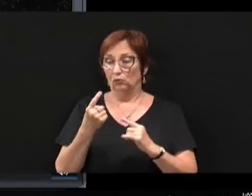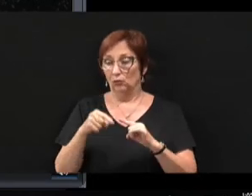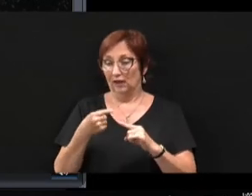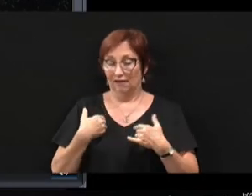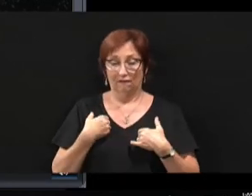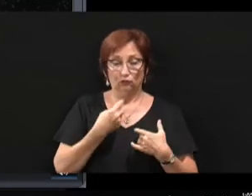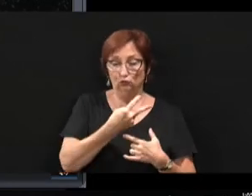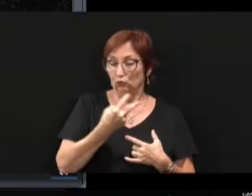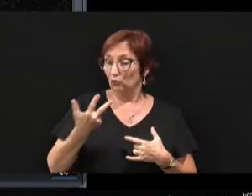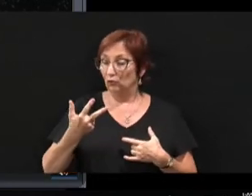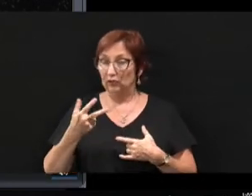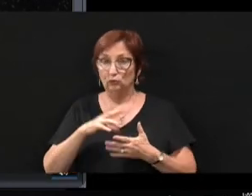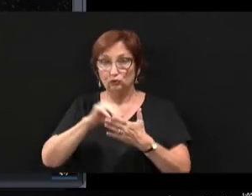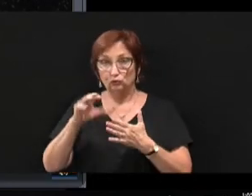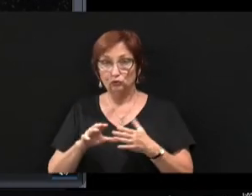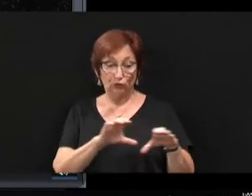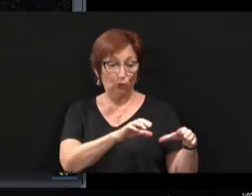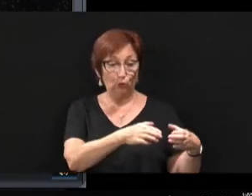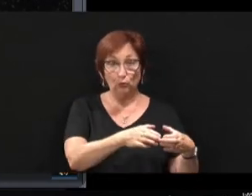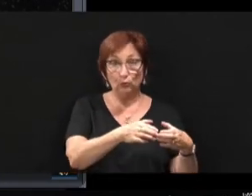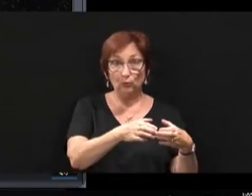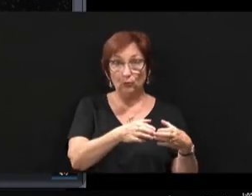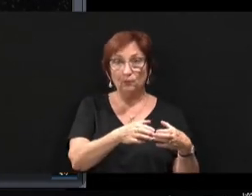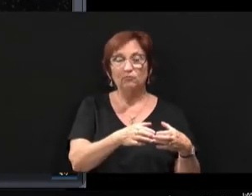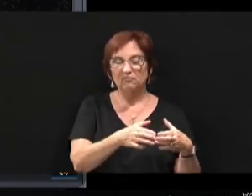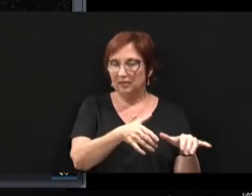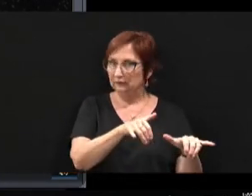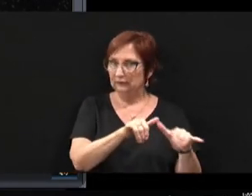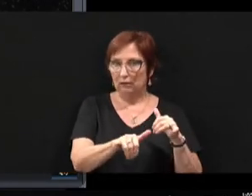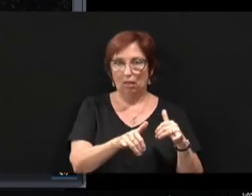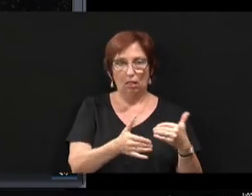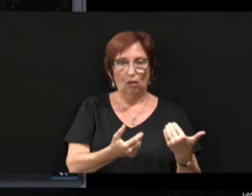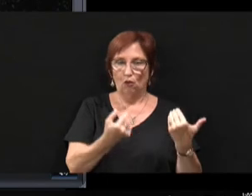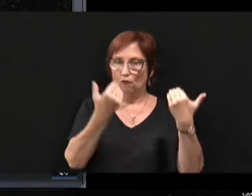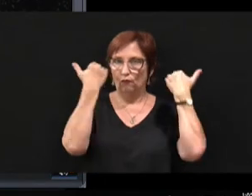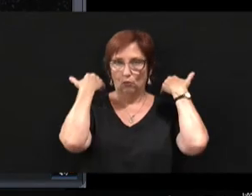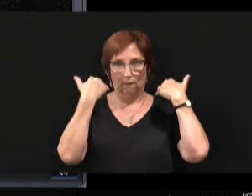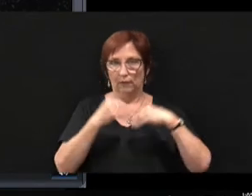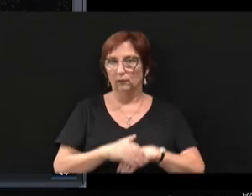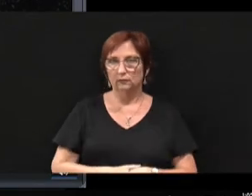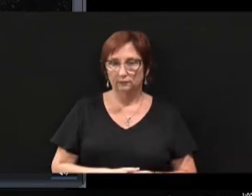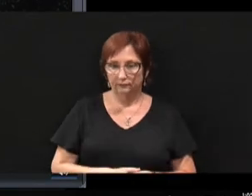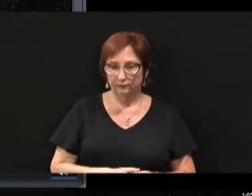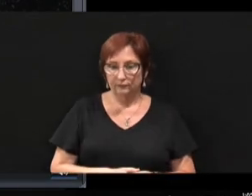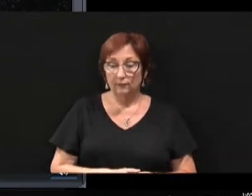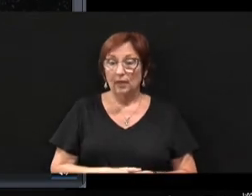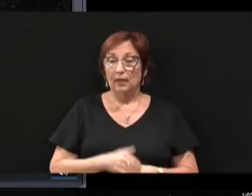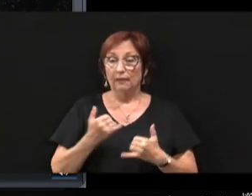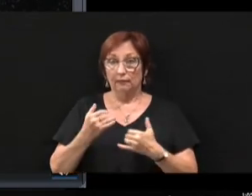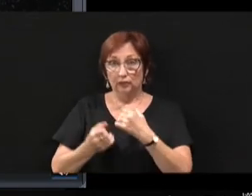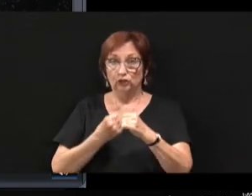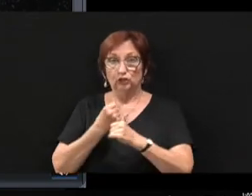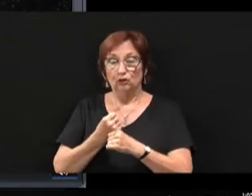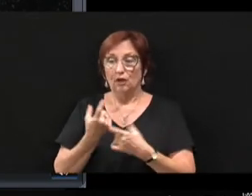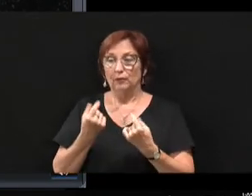in a group, it's even a bit much for that. And this year I'm going to do a trial and just have everybody do